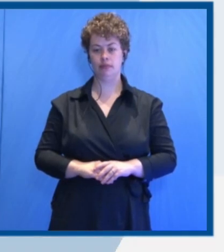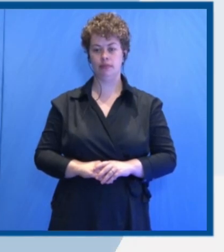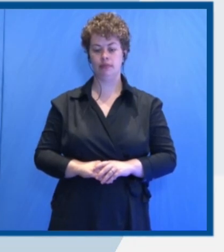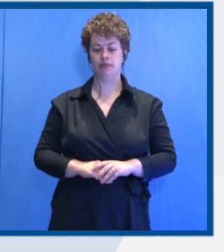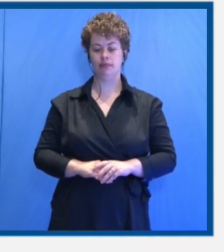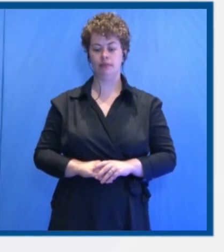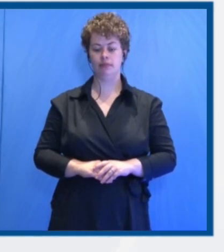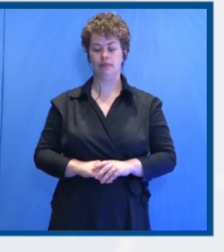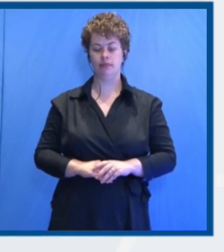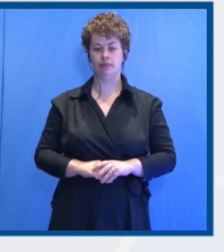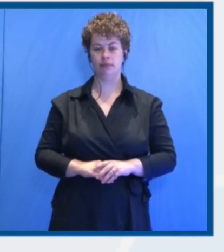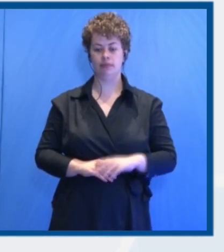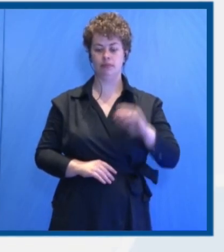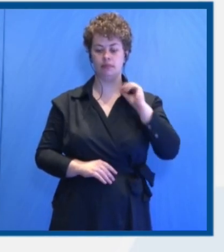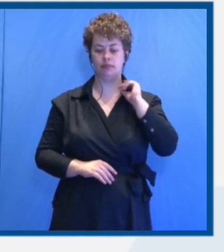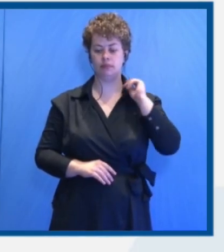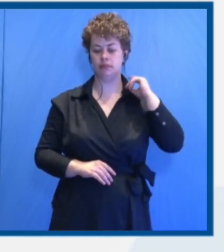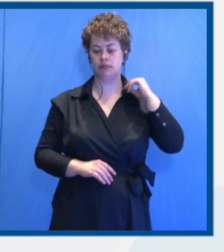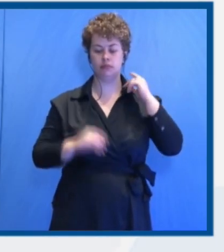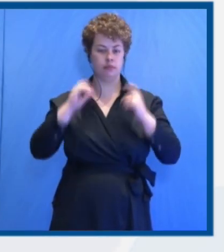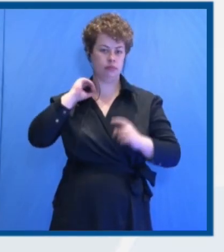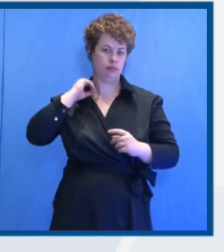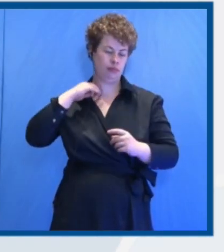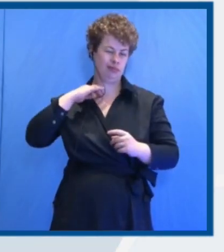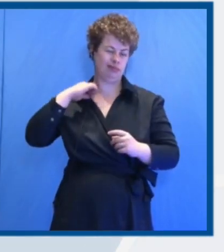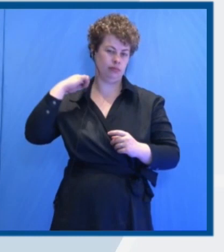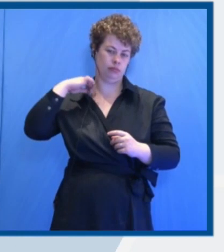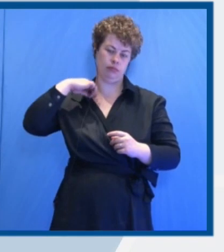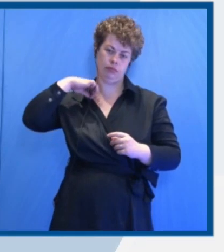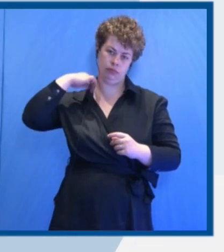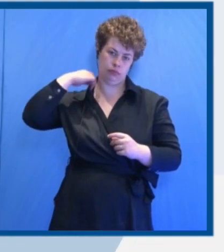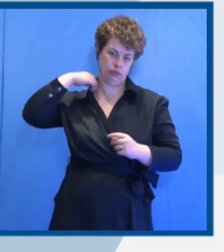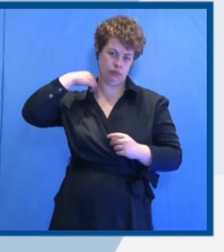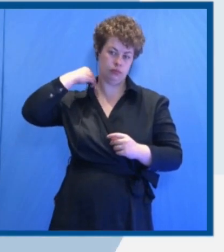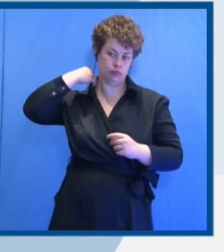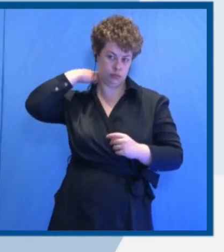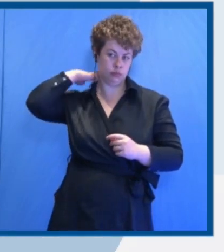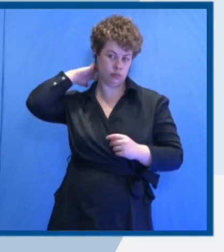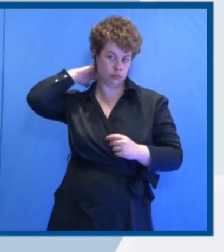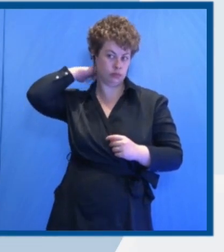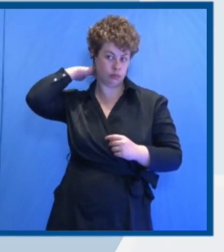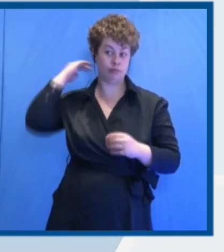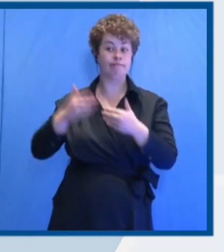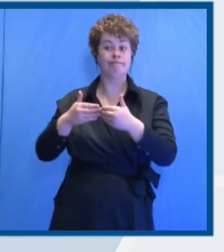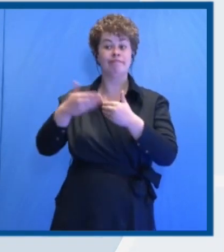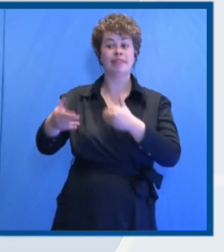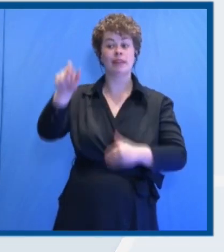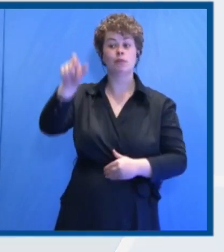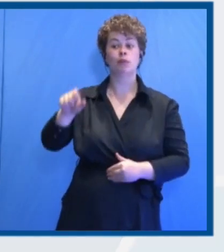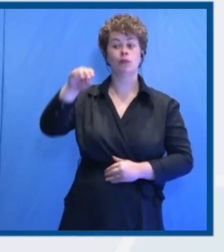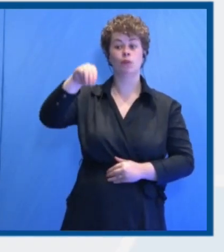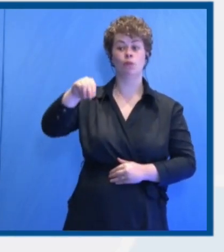much. Now I want to ask Mr. Saparis to give us examples from Indonesia. Thank you,